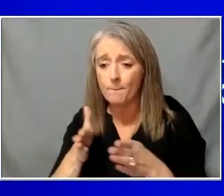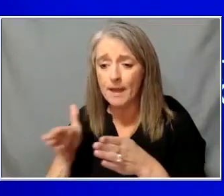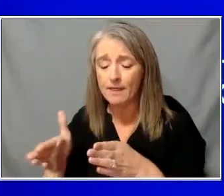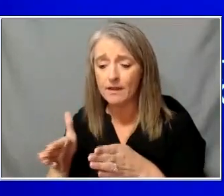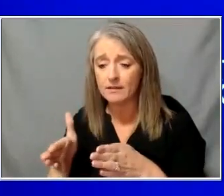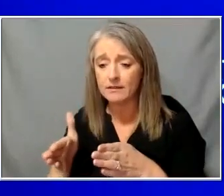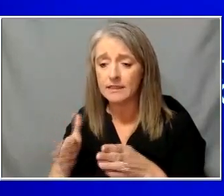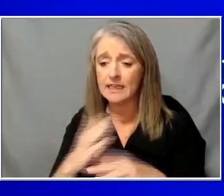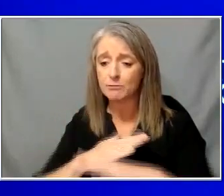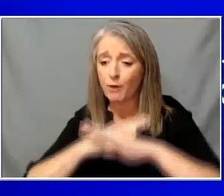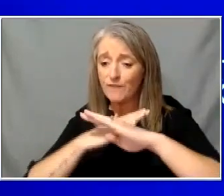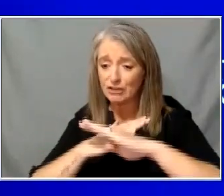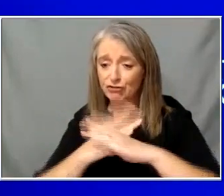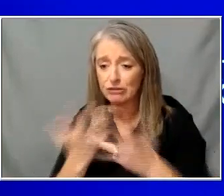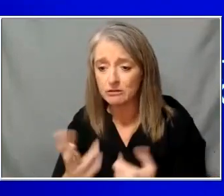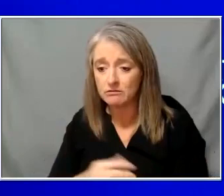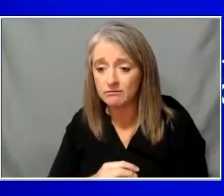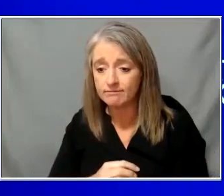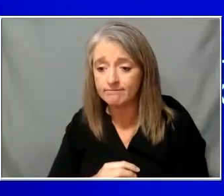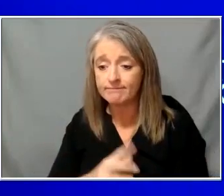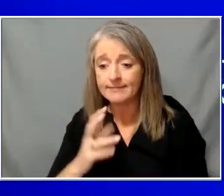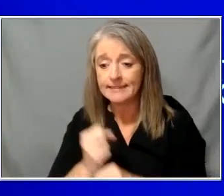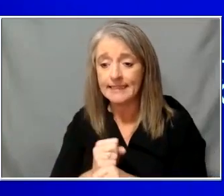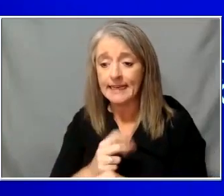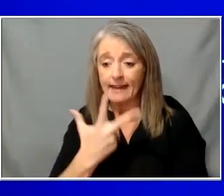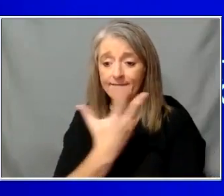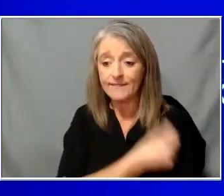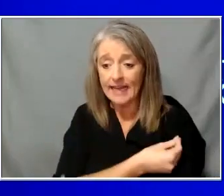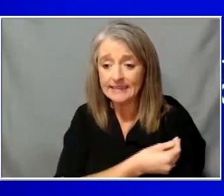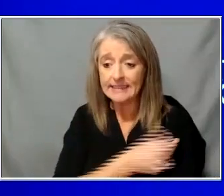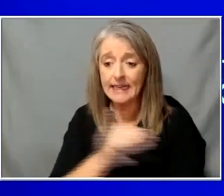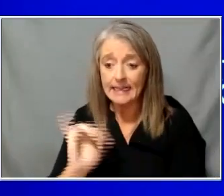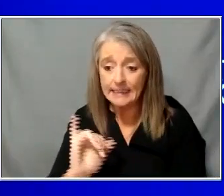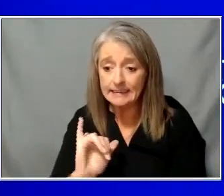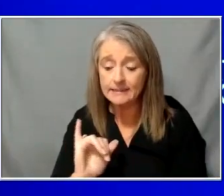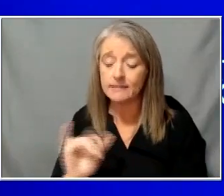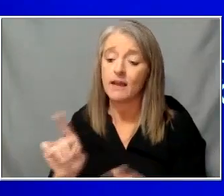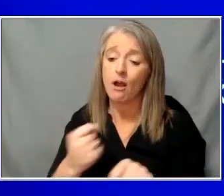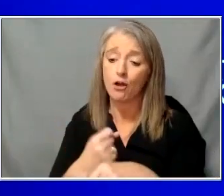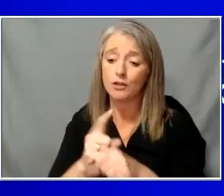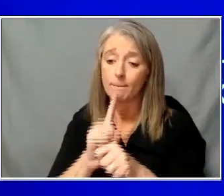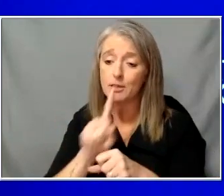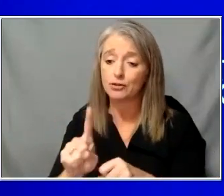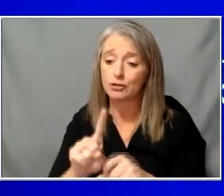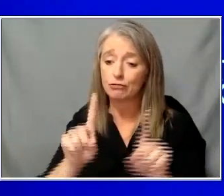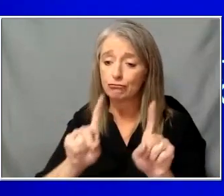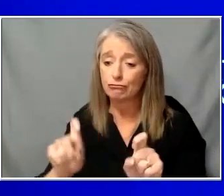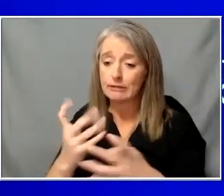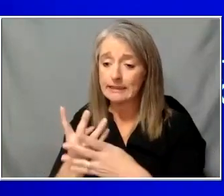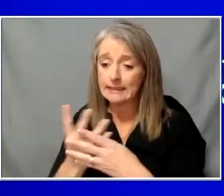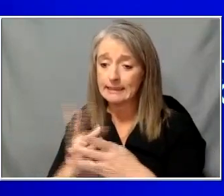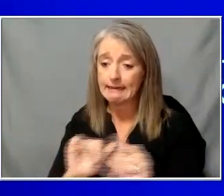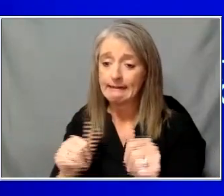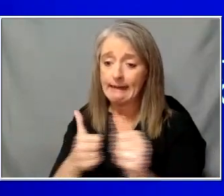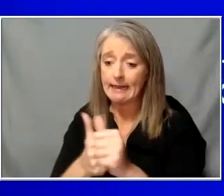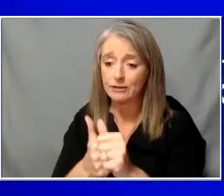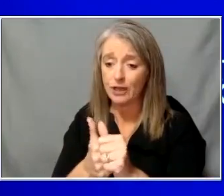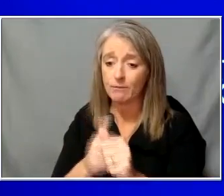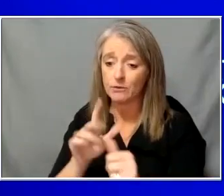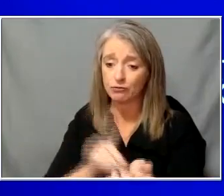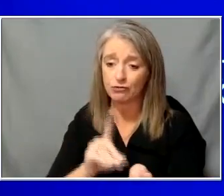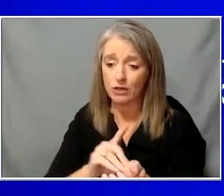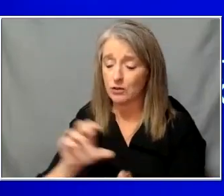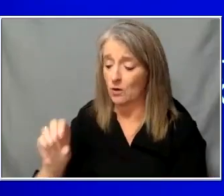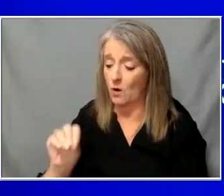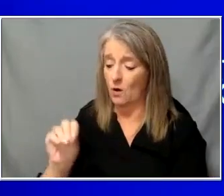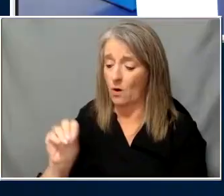prevention, and that is with getting vaccinated, but also making sure to do those screenings and catch up on those screenings, just as Dr. O'Day had